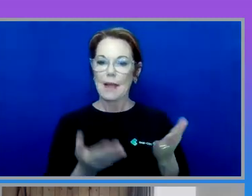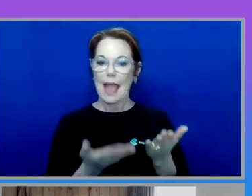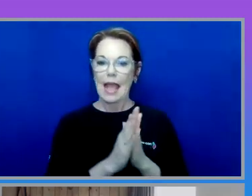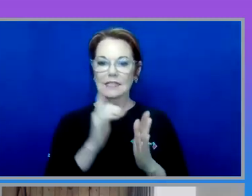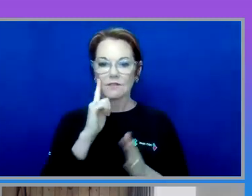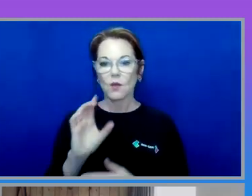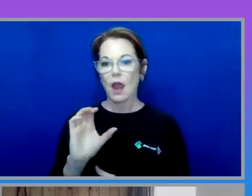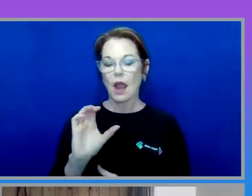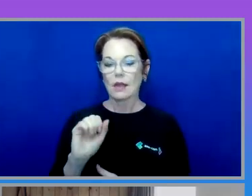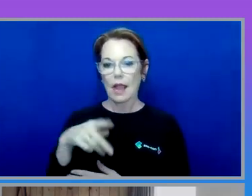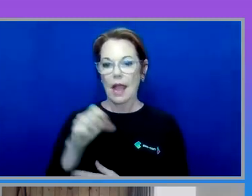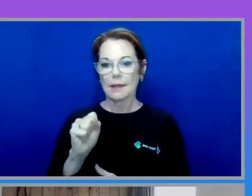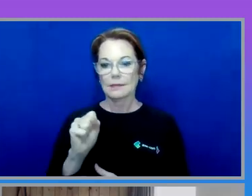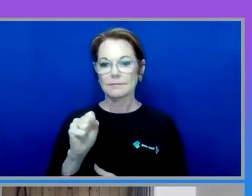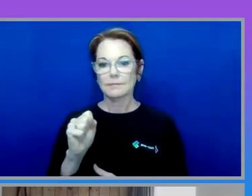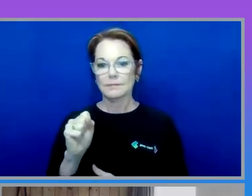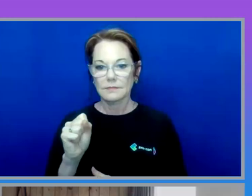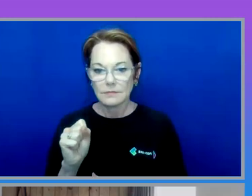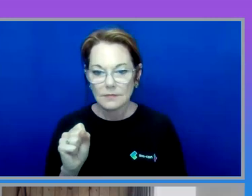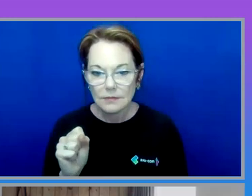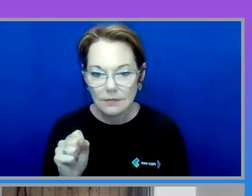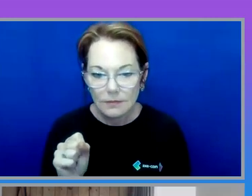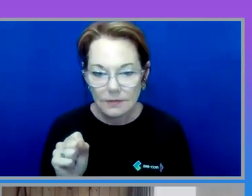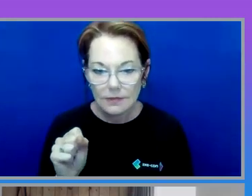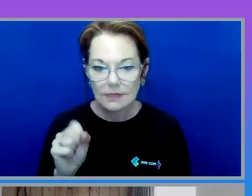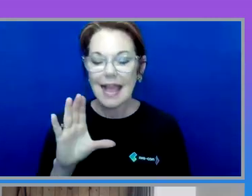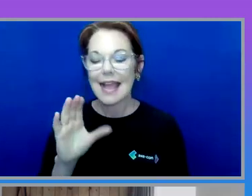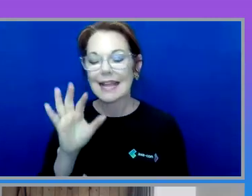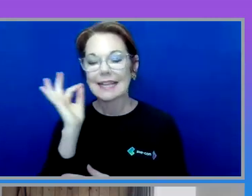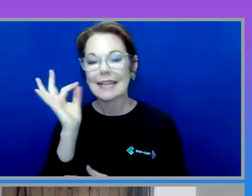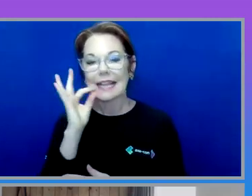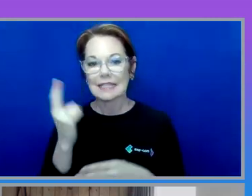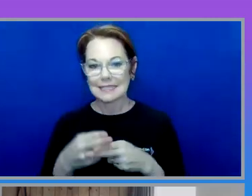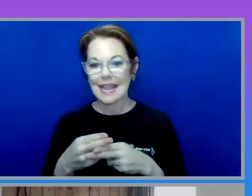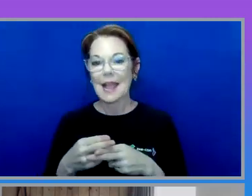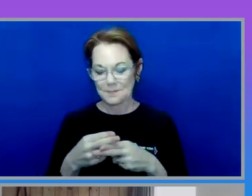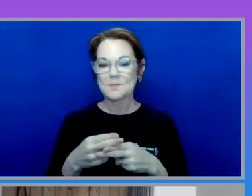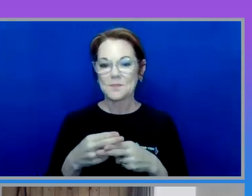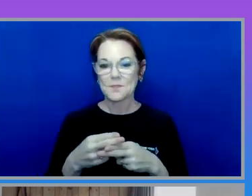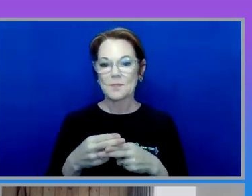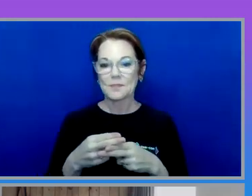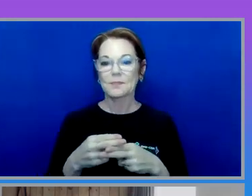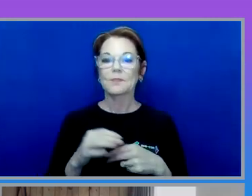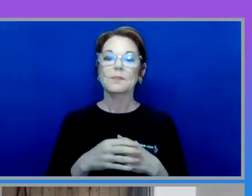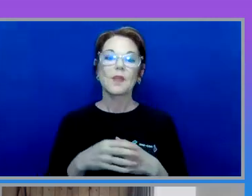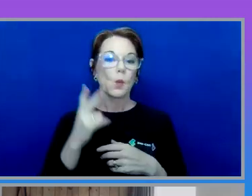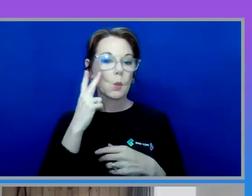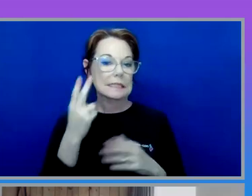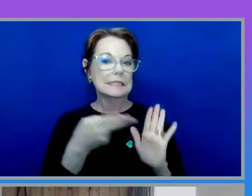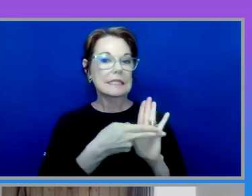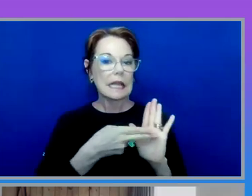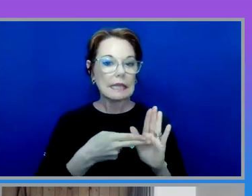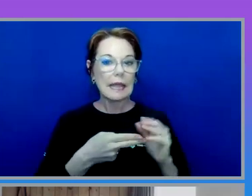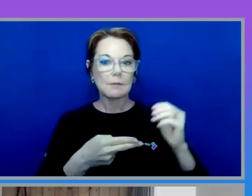your cat's name. So cat's name and text input. And we see a label with